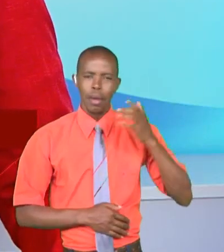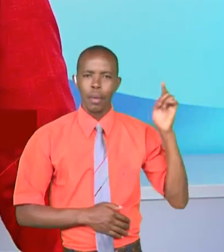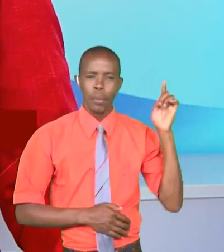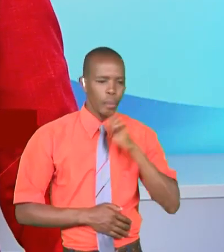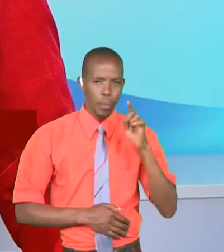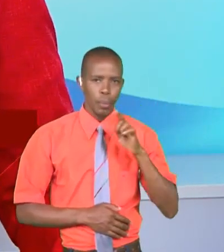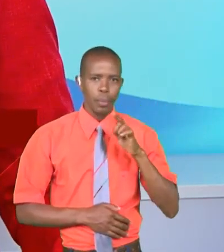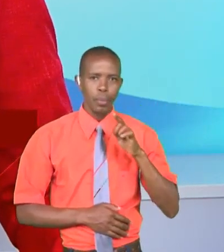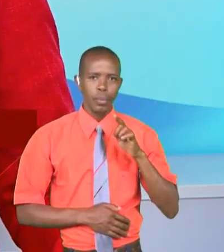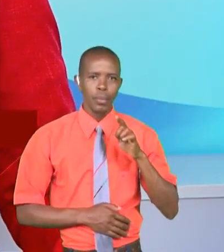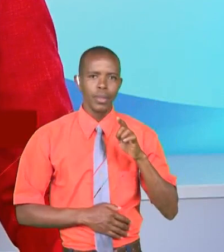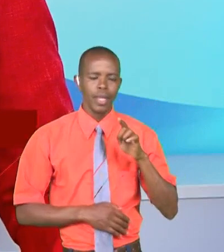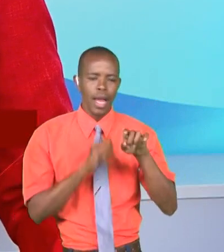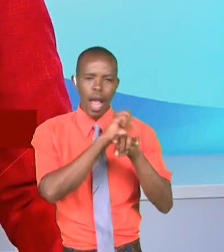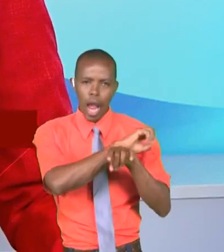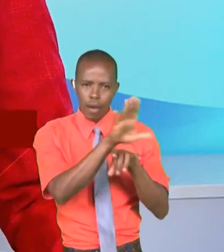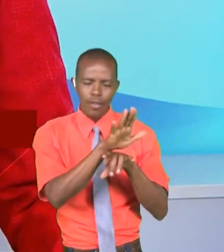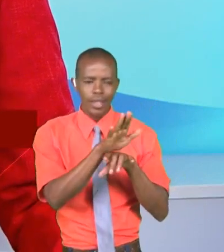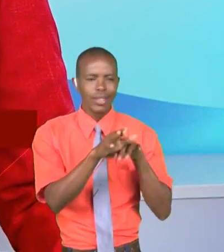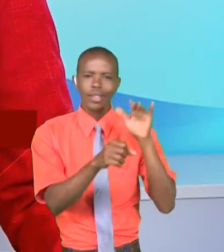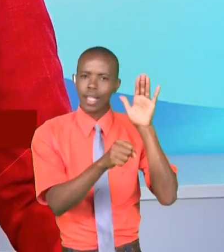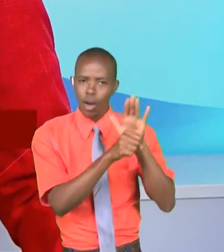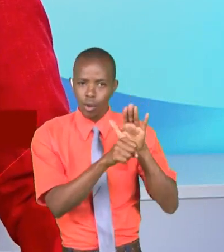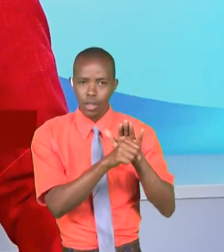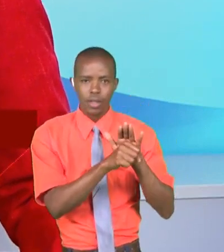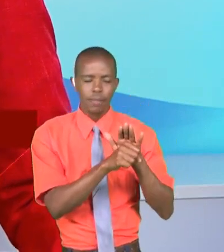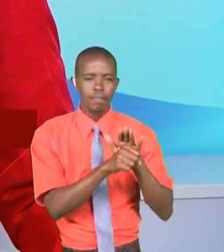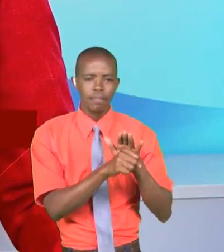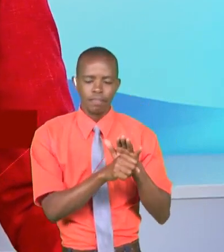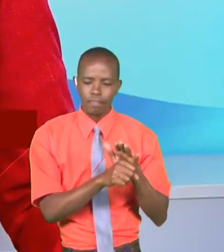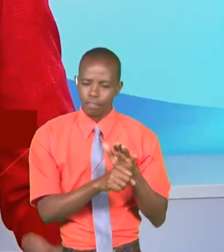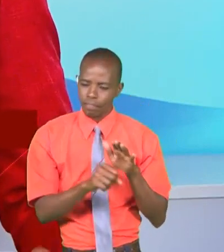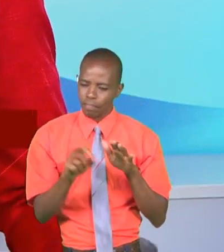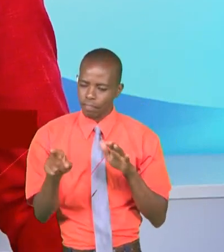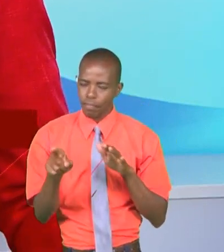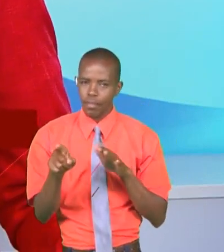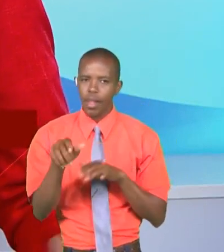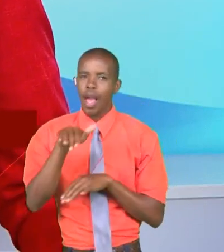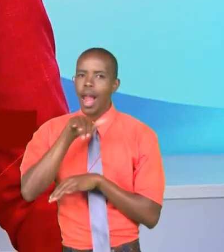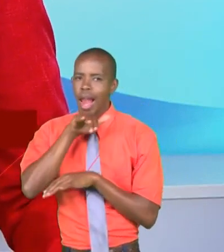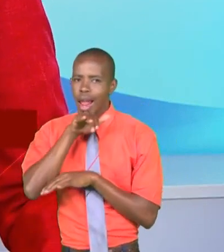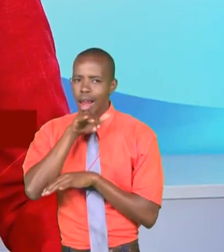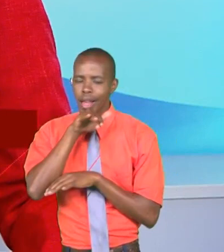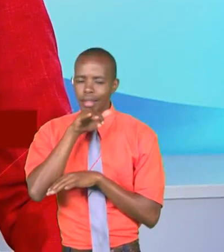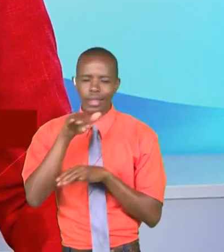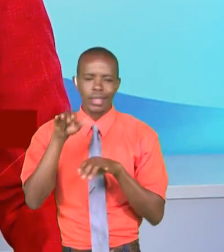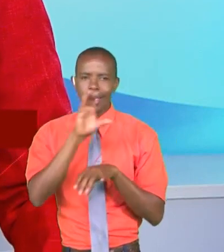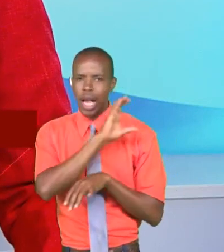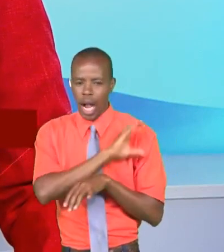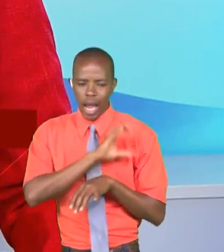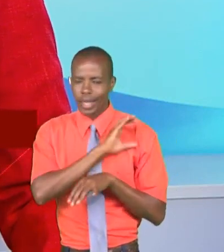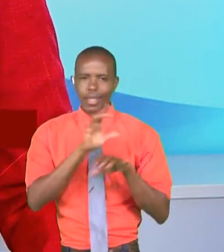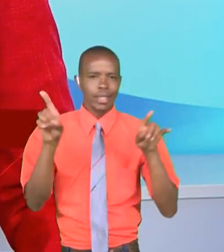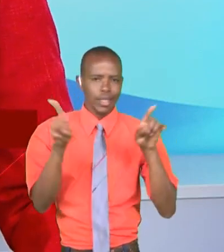go-getter, he's a mobilizer, he's a campaigner. And on the other side, Raila is also of the same caliber. He's also